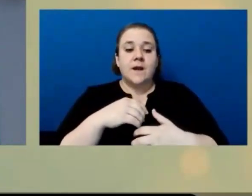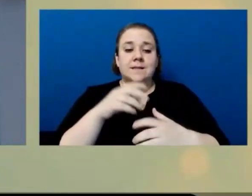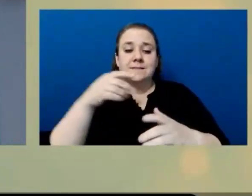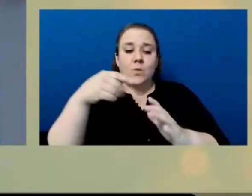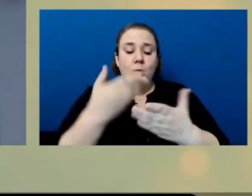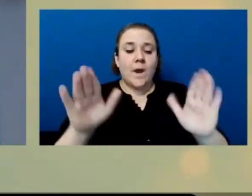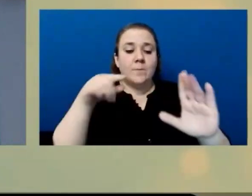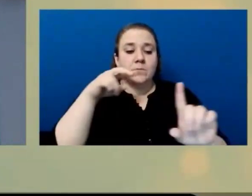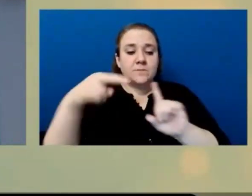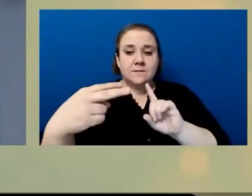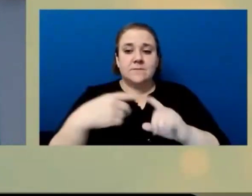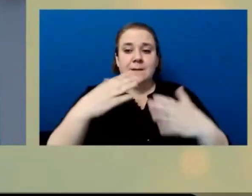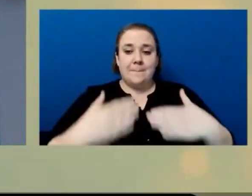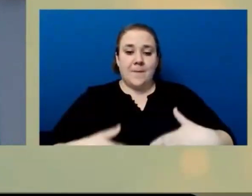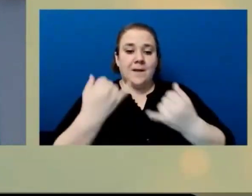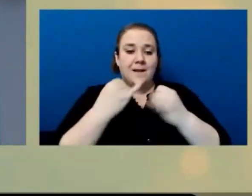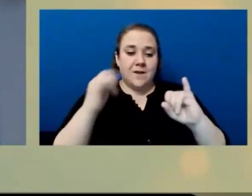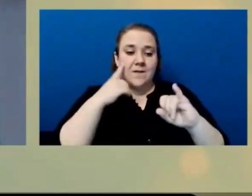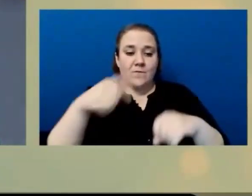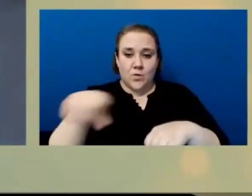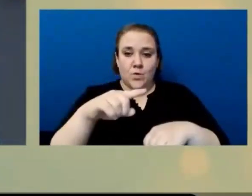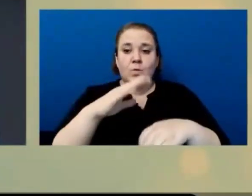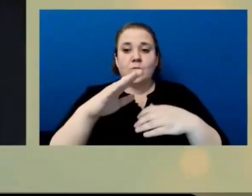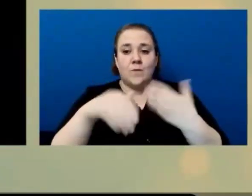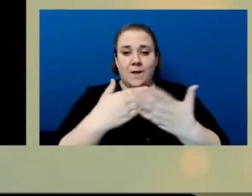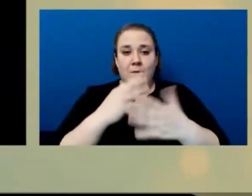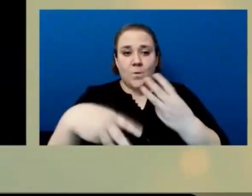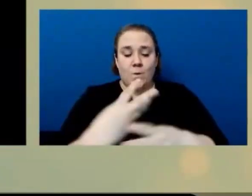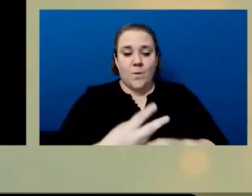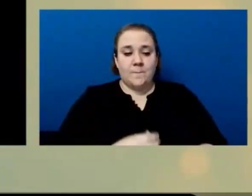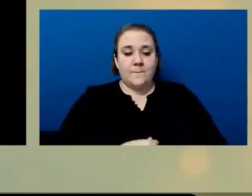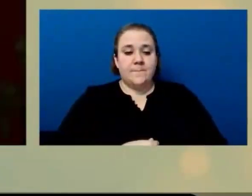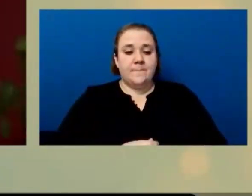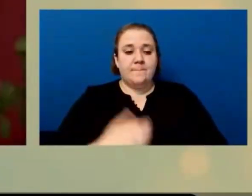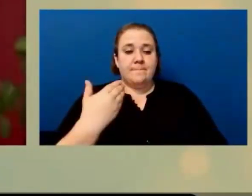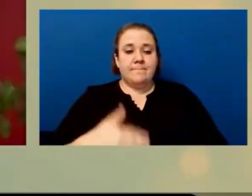you, our fellow UUs across the country and world.